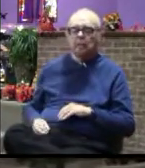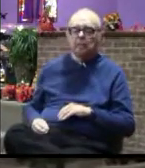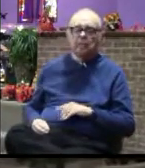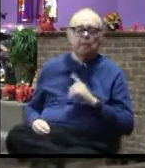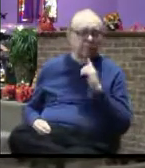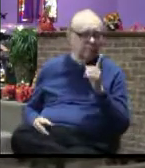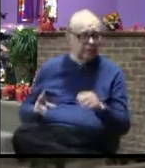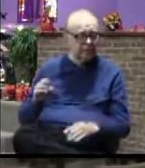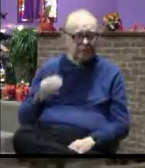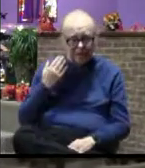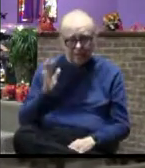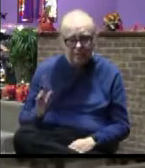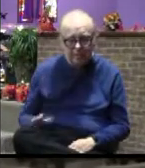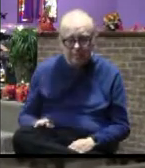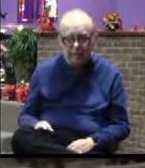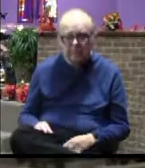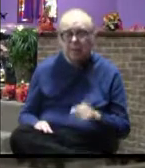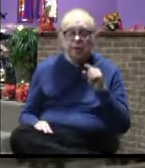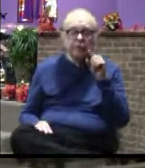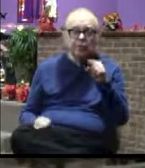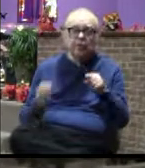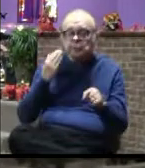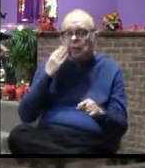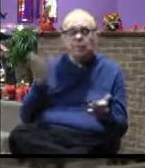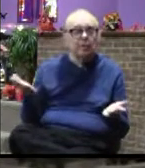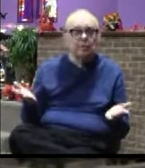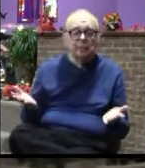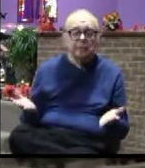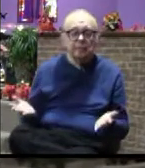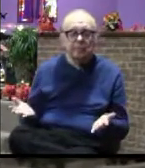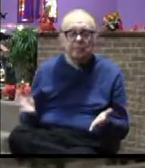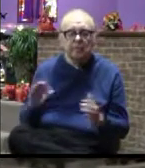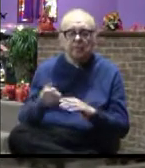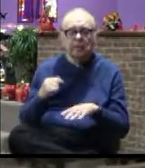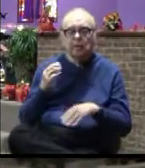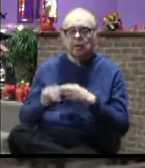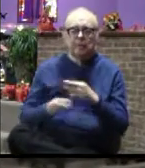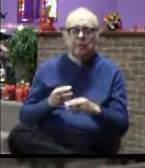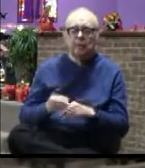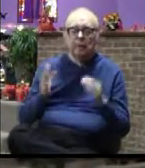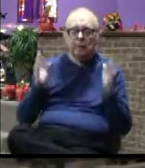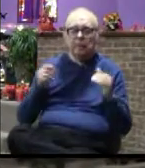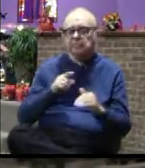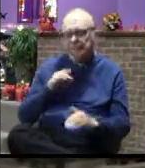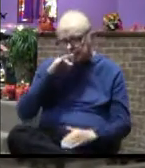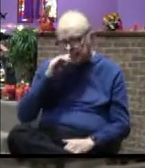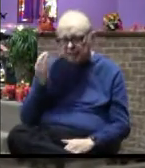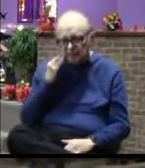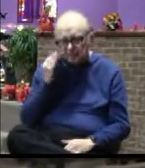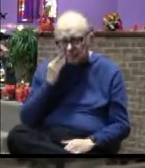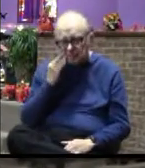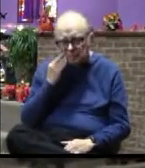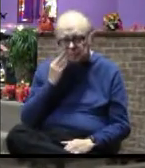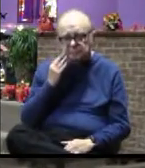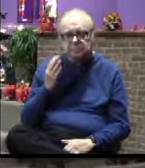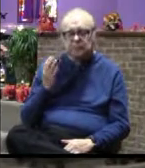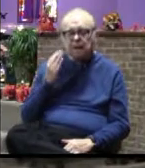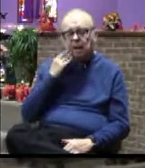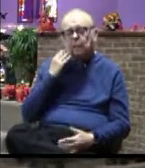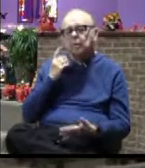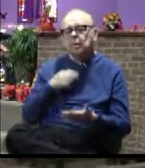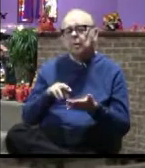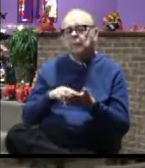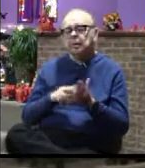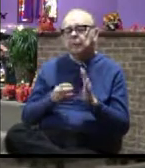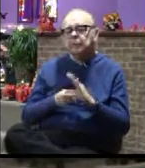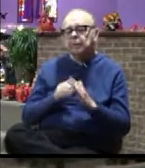absolutely not you want to know why because you don't know so how in the world do you expect them to know you say I know what it means to